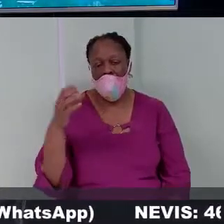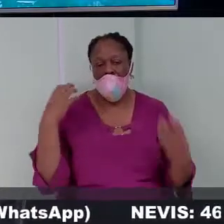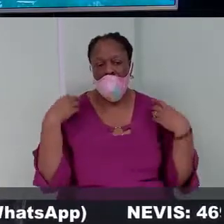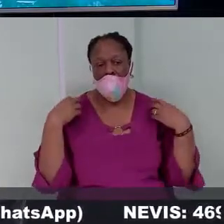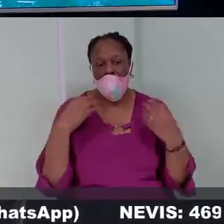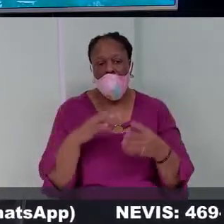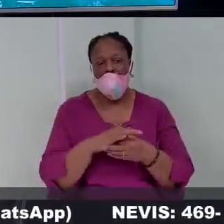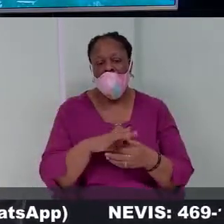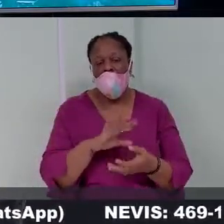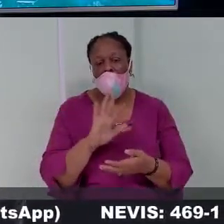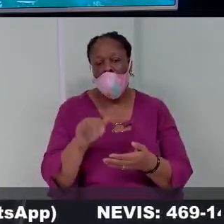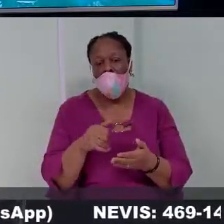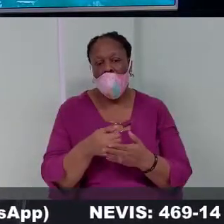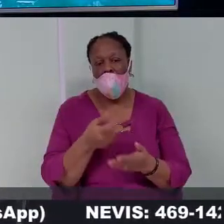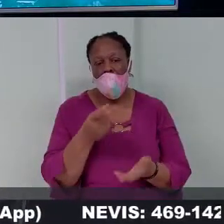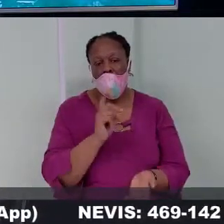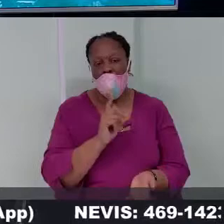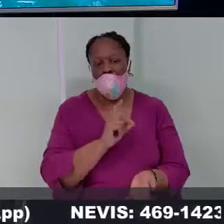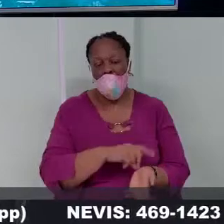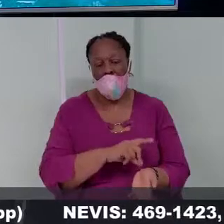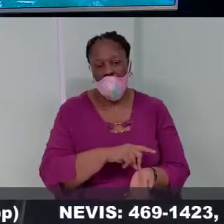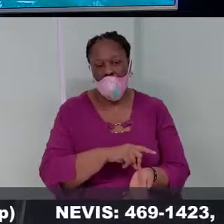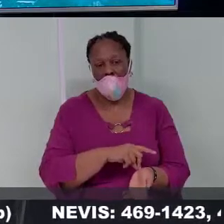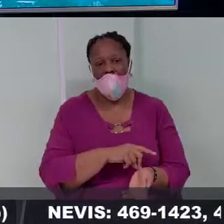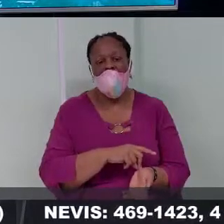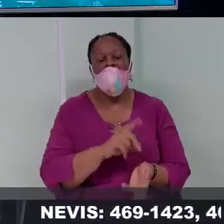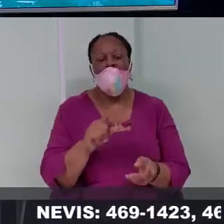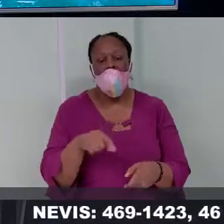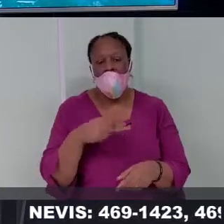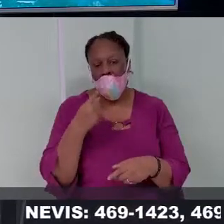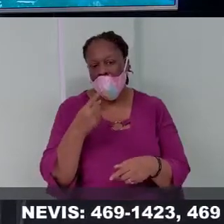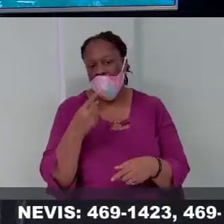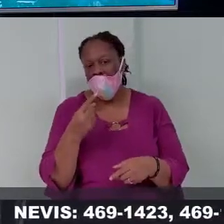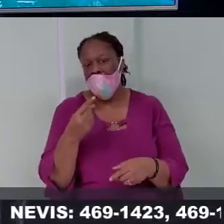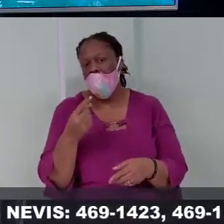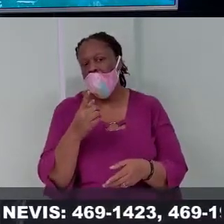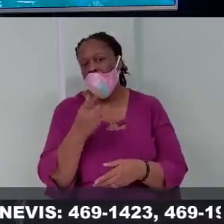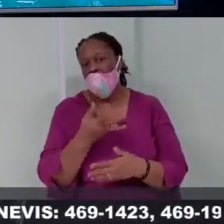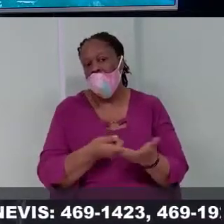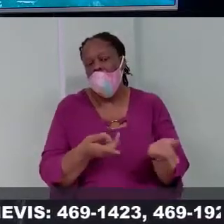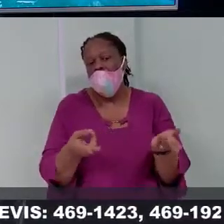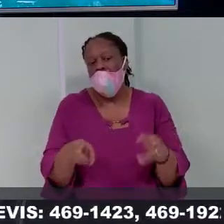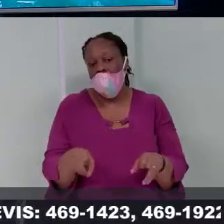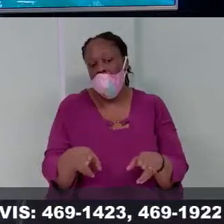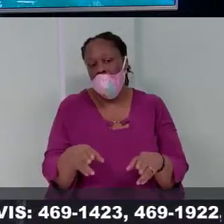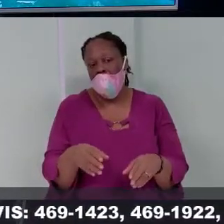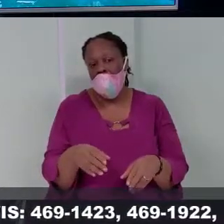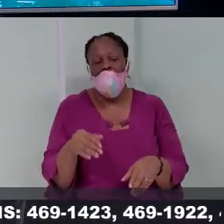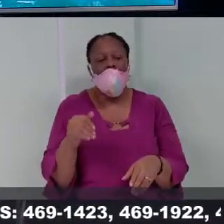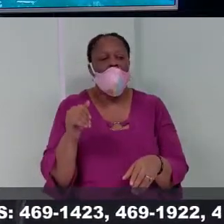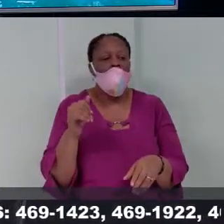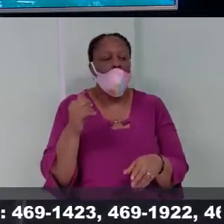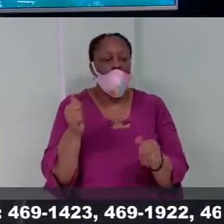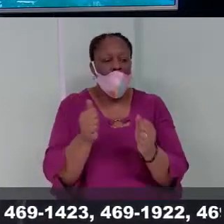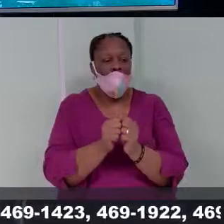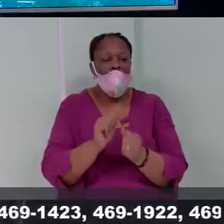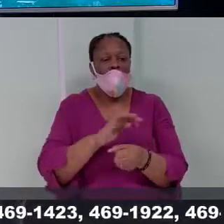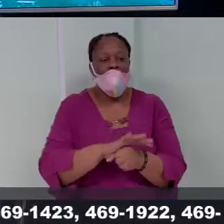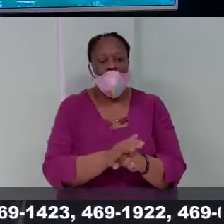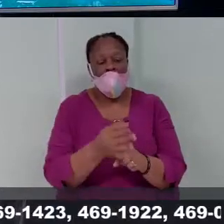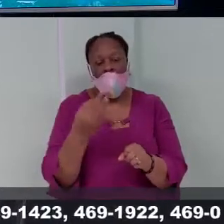who will give us an update with respect to the Health Emergency Operations Center situation